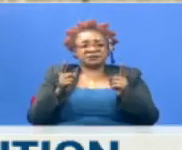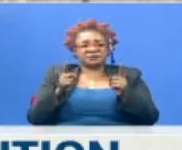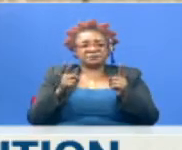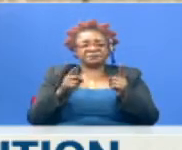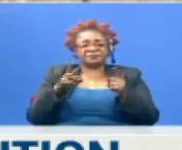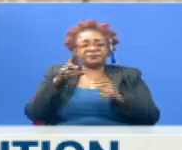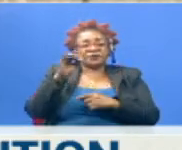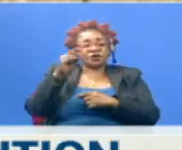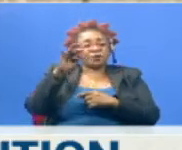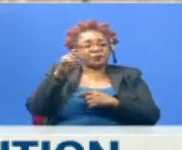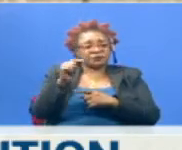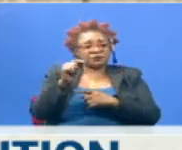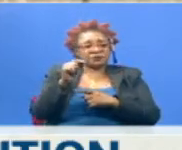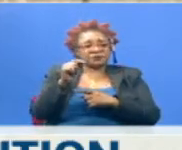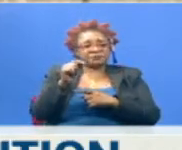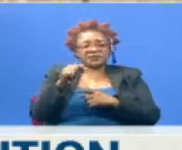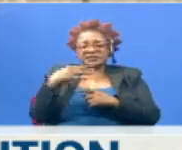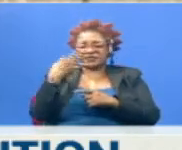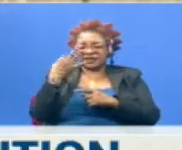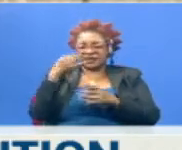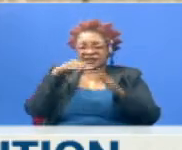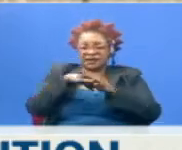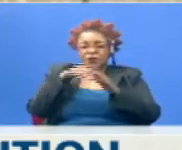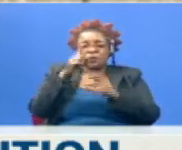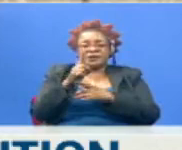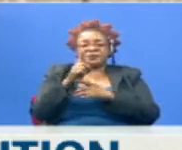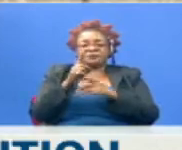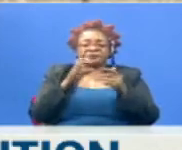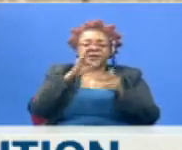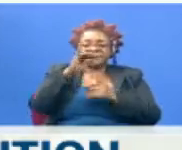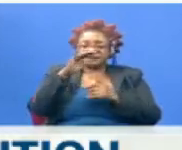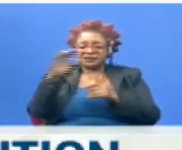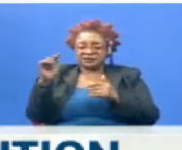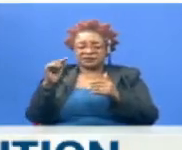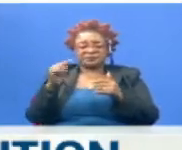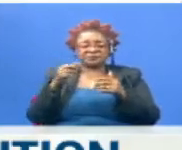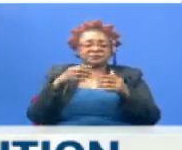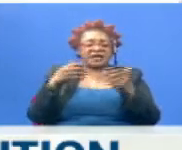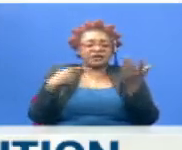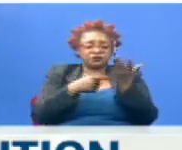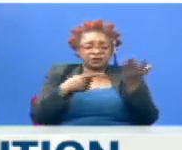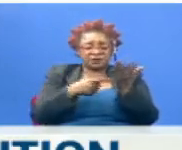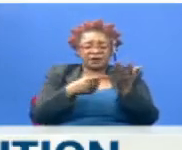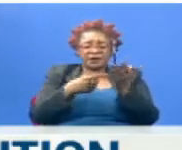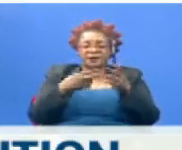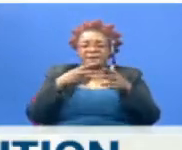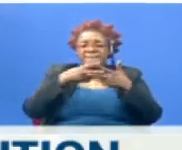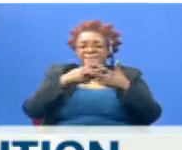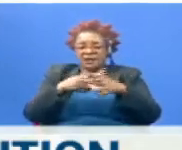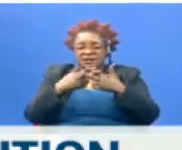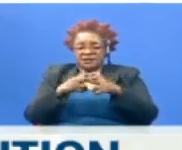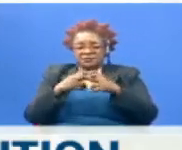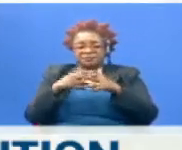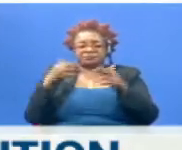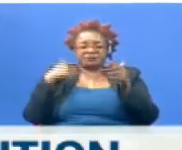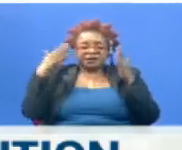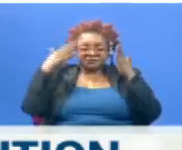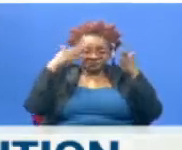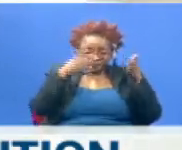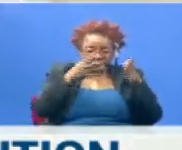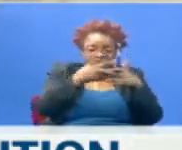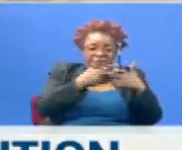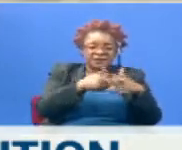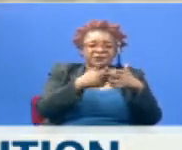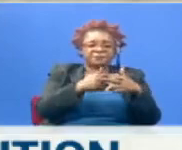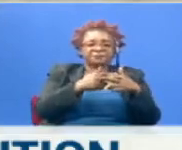is 3-in-1, ICT, electronics and mechanics, I've been able to perfect on mechanics and part of electronics. So the ICT is where